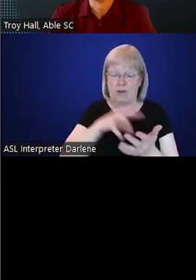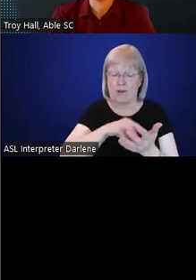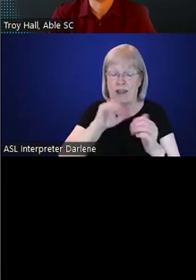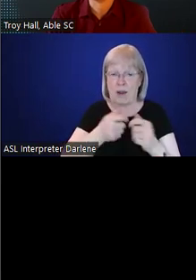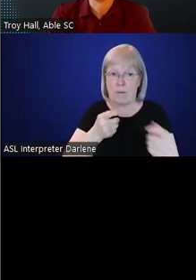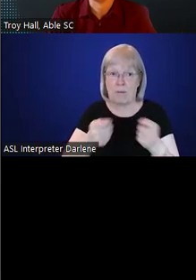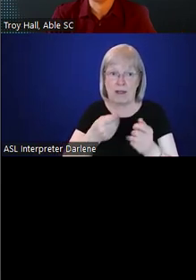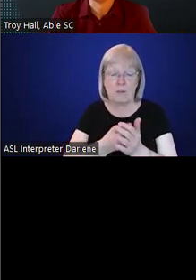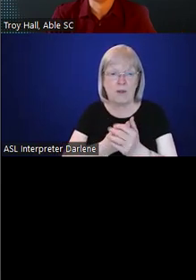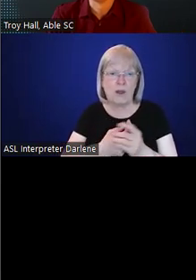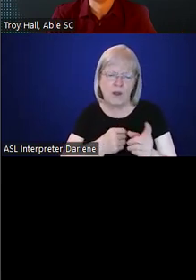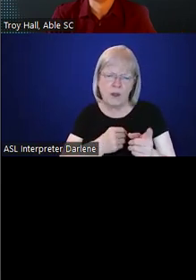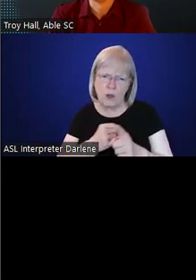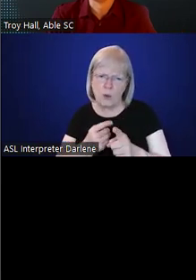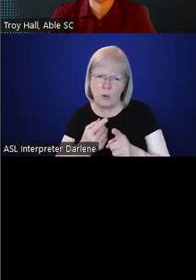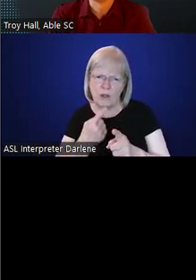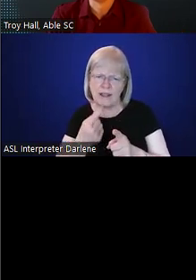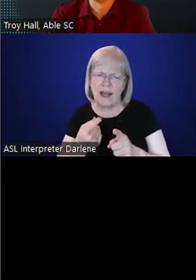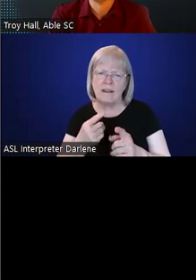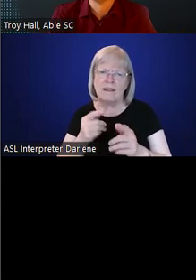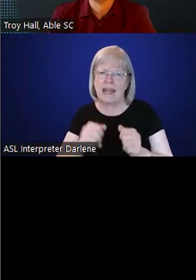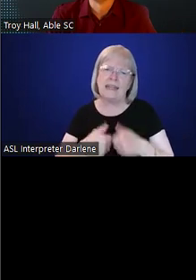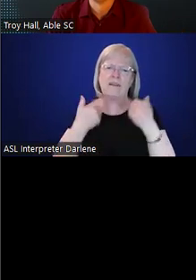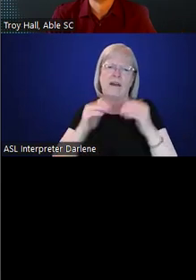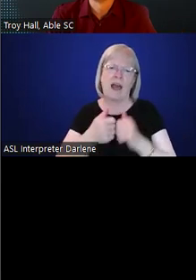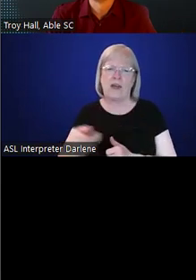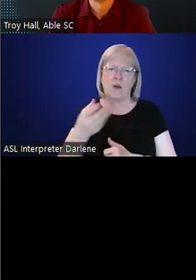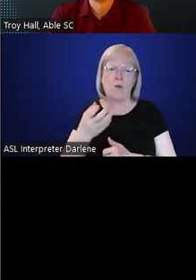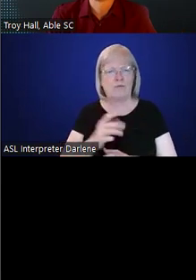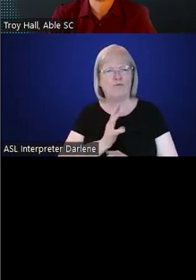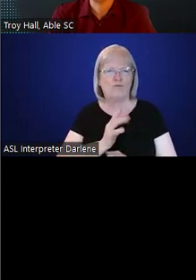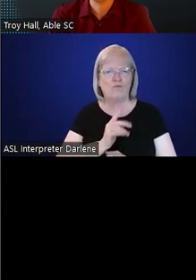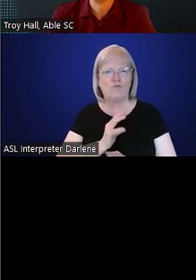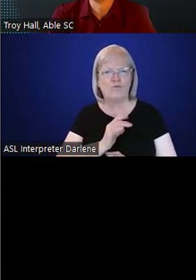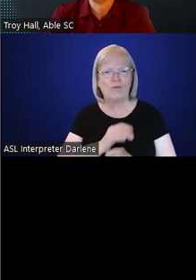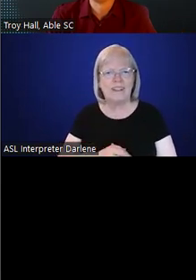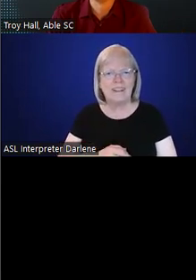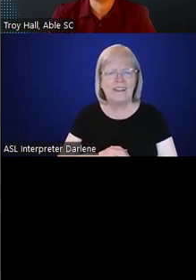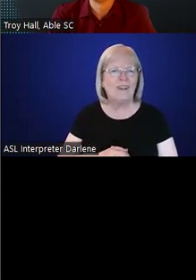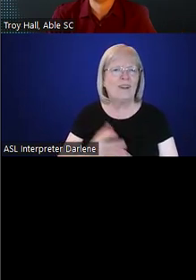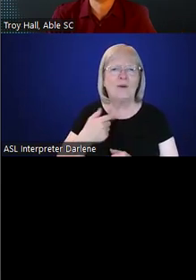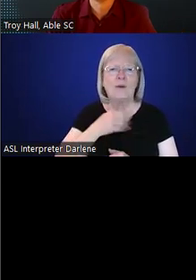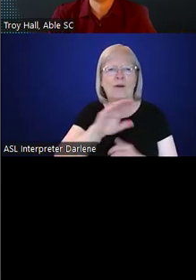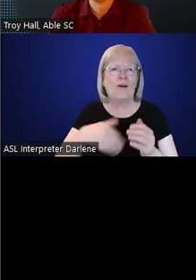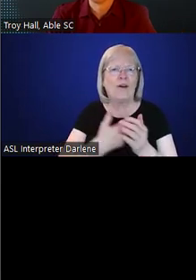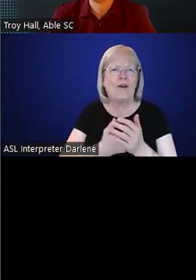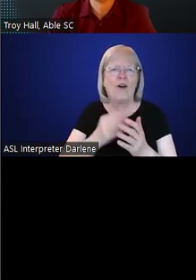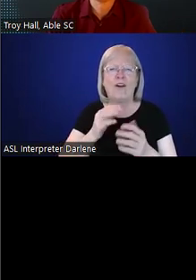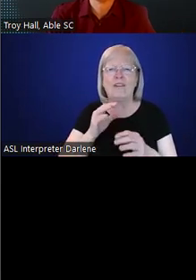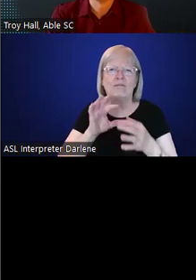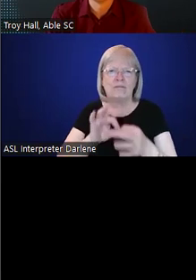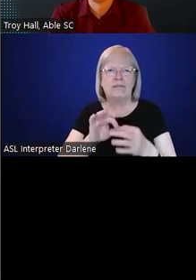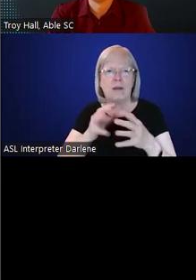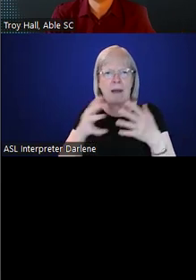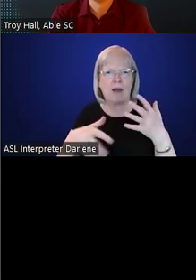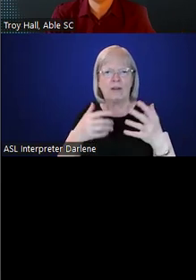Ooh, Tara said they can live how they want. I love that. Voice. We're all on the self-advocacy